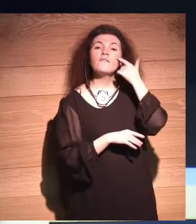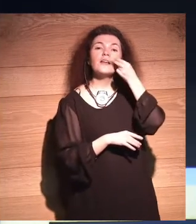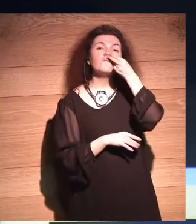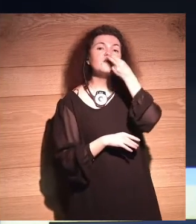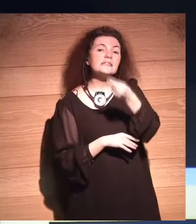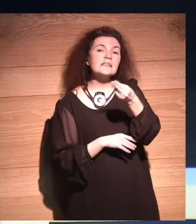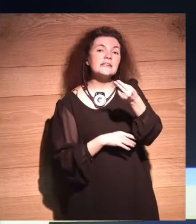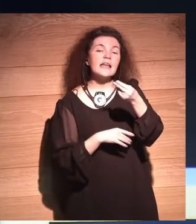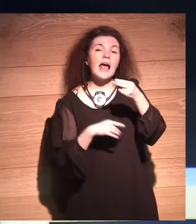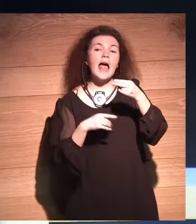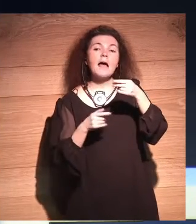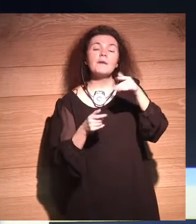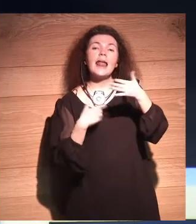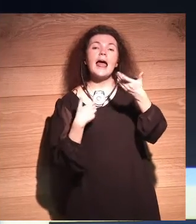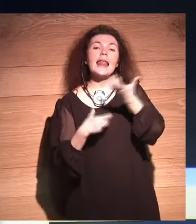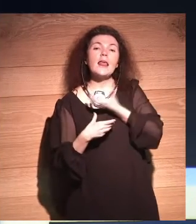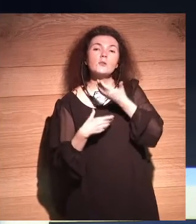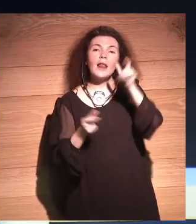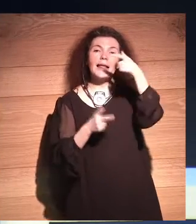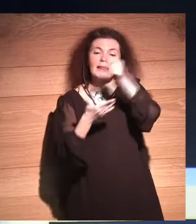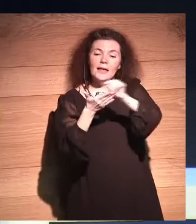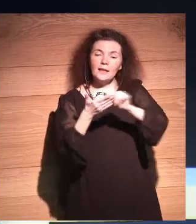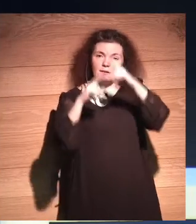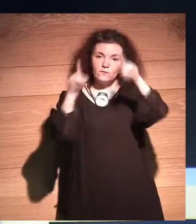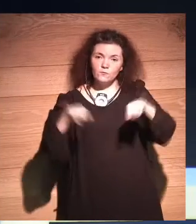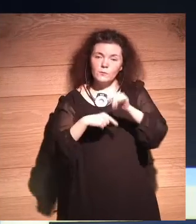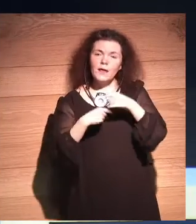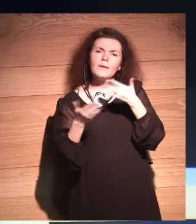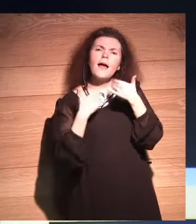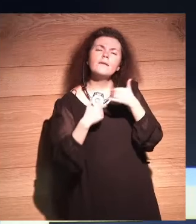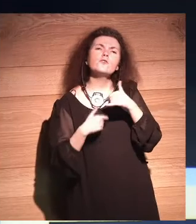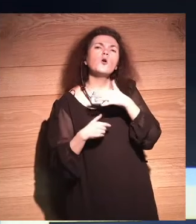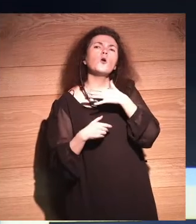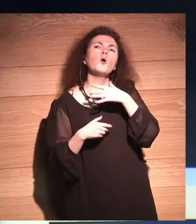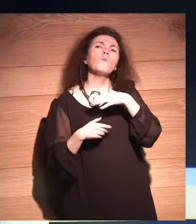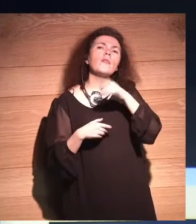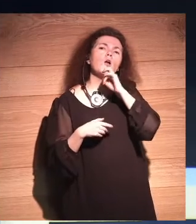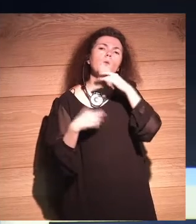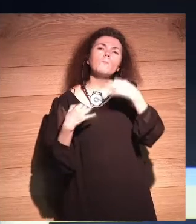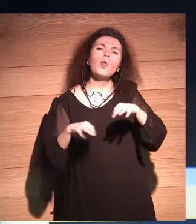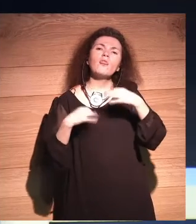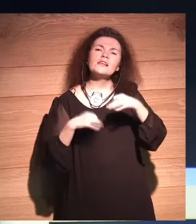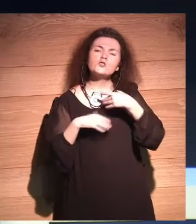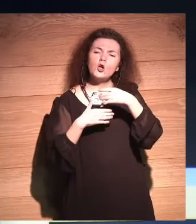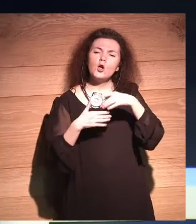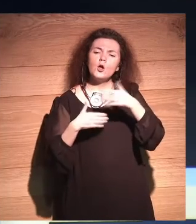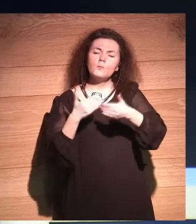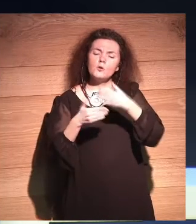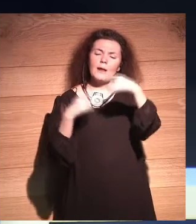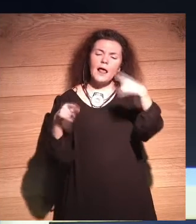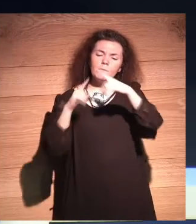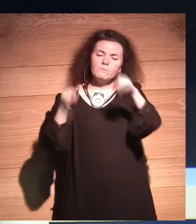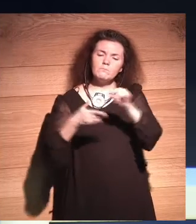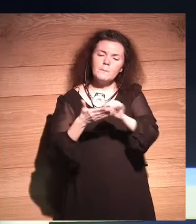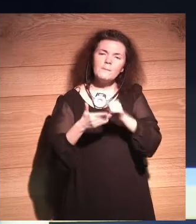them, how can we make this simpler for you or easier for you? So in other words, not in the legislative side, but in the administrative side,